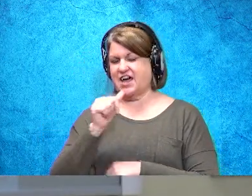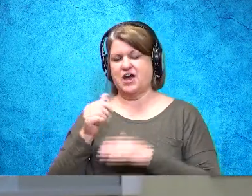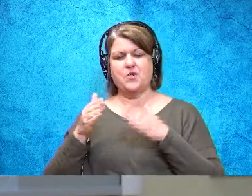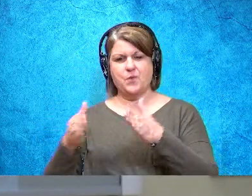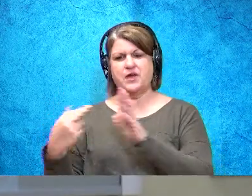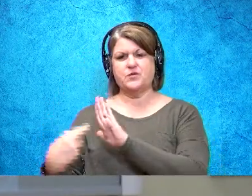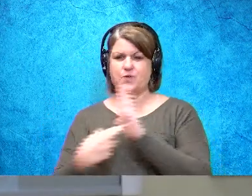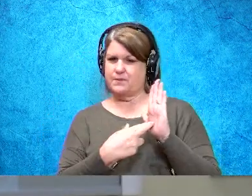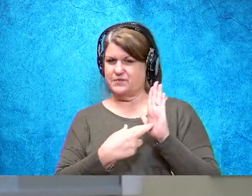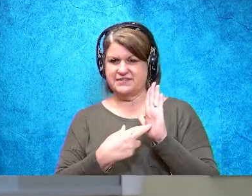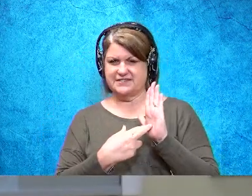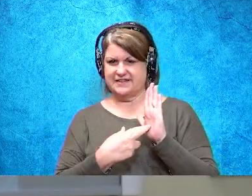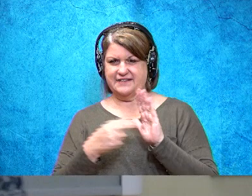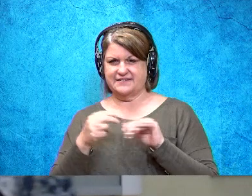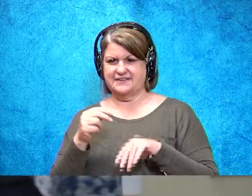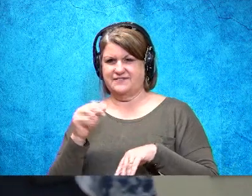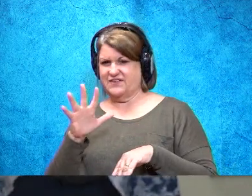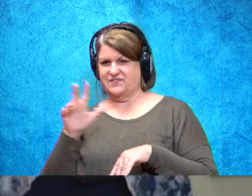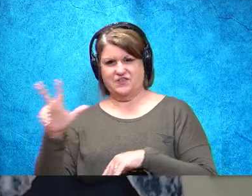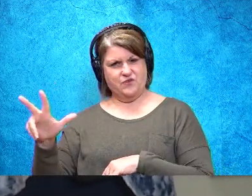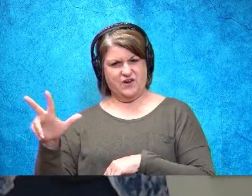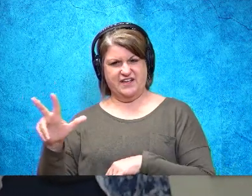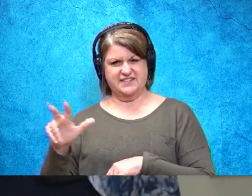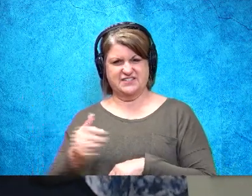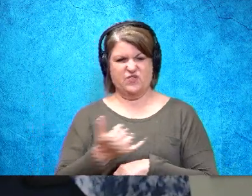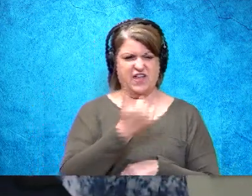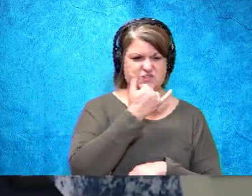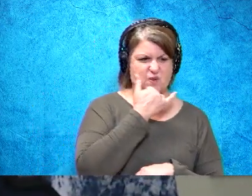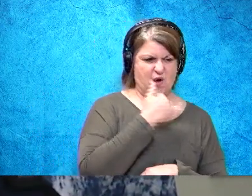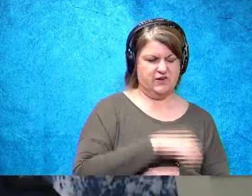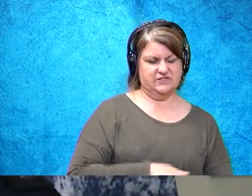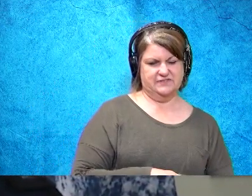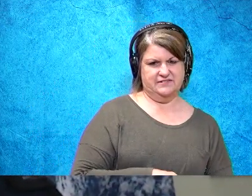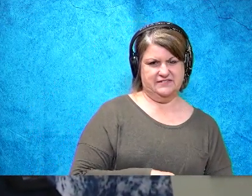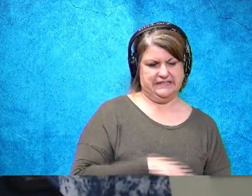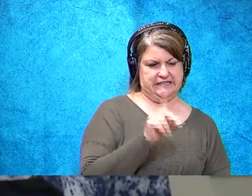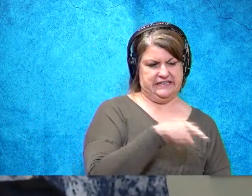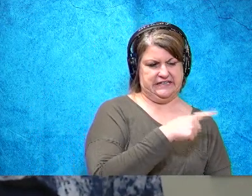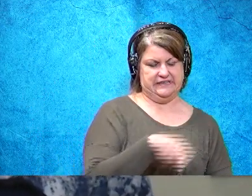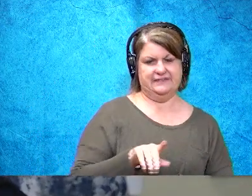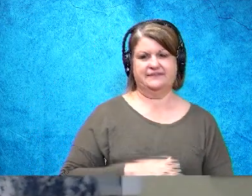one cannot be correct. Let's keep counting.